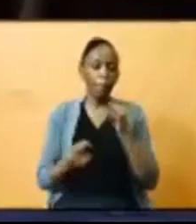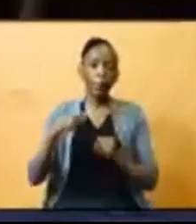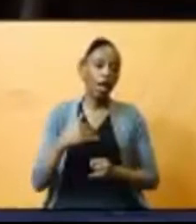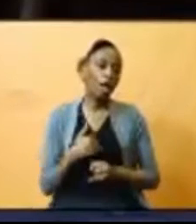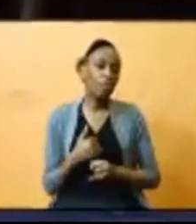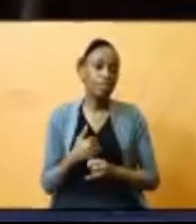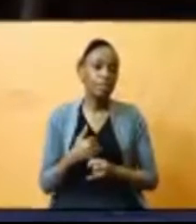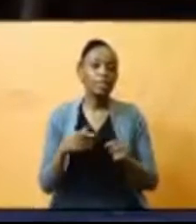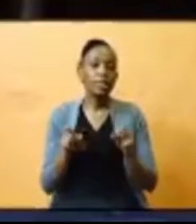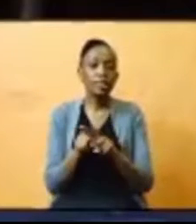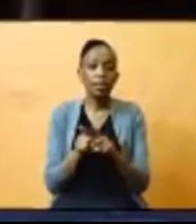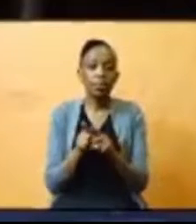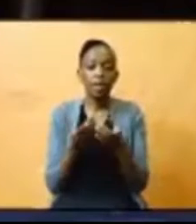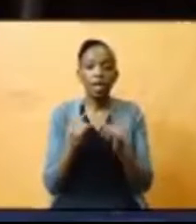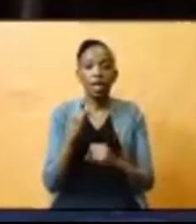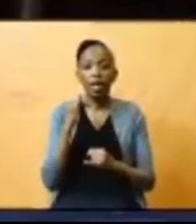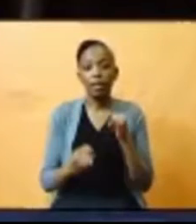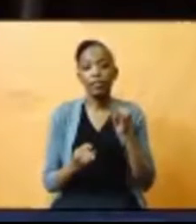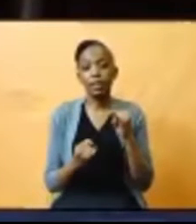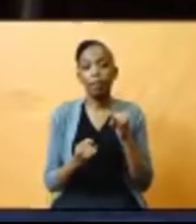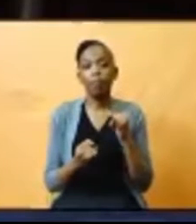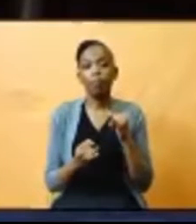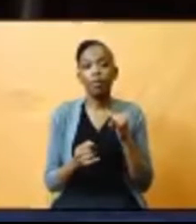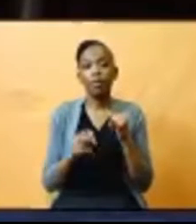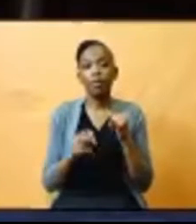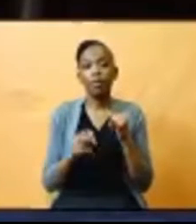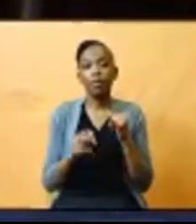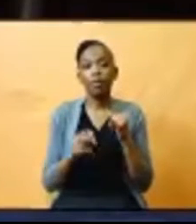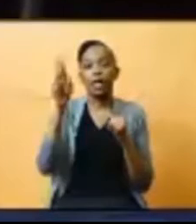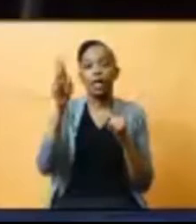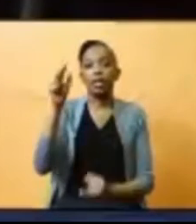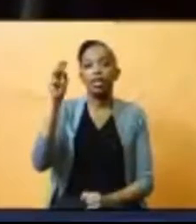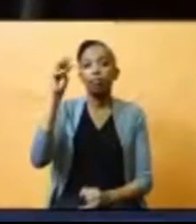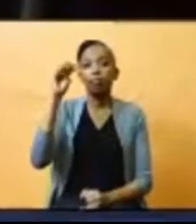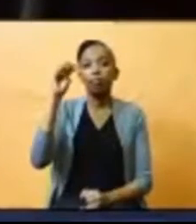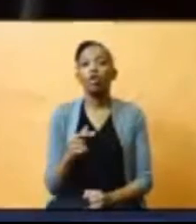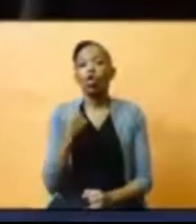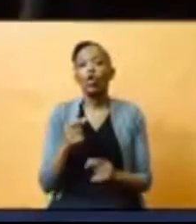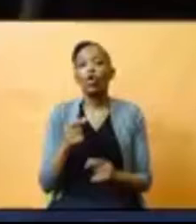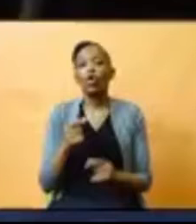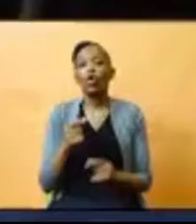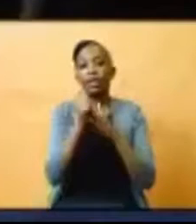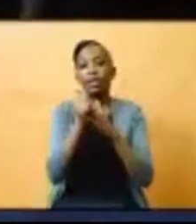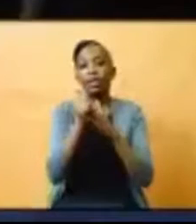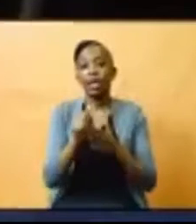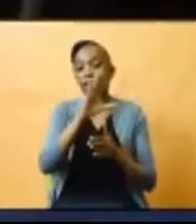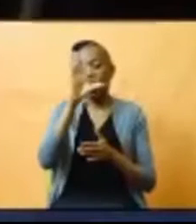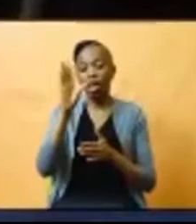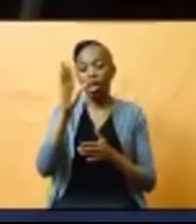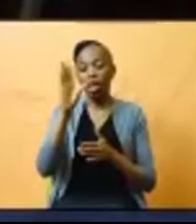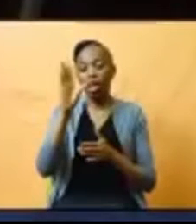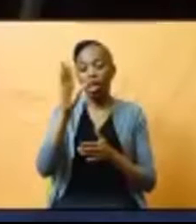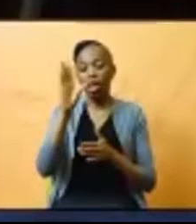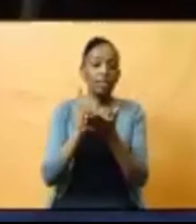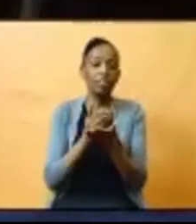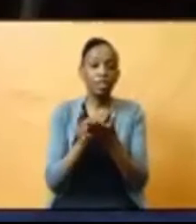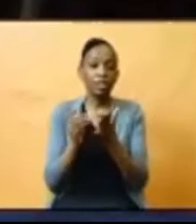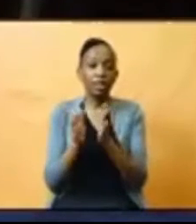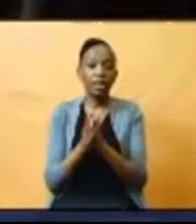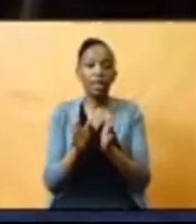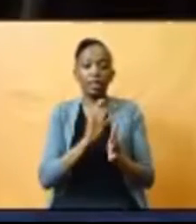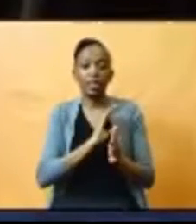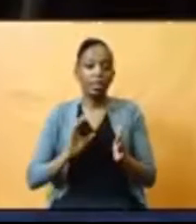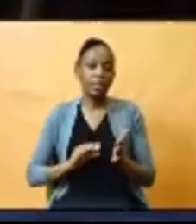We have with us as well, last but not least, Karimi Kinoti, who's the lead at Africa Division at Christian